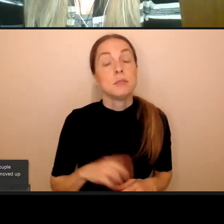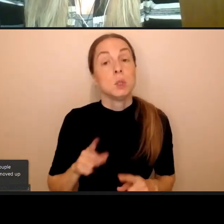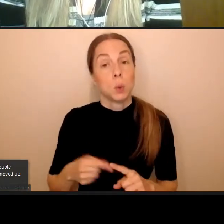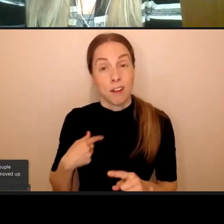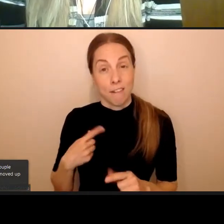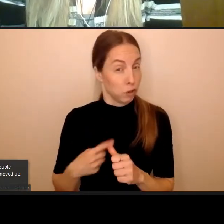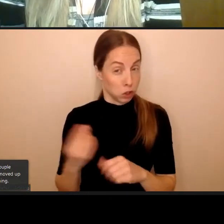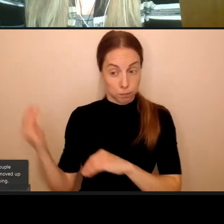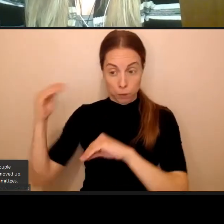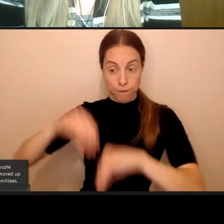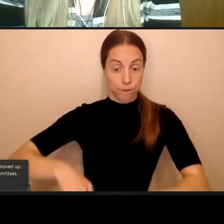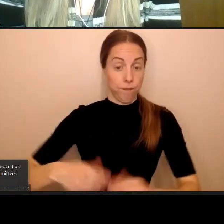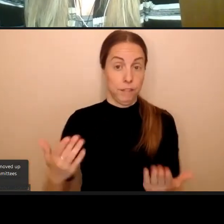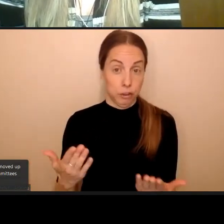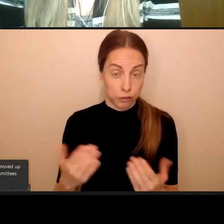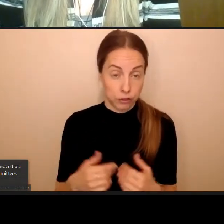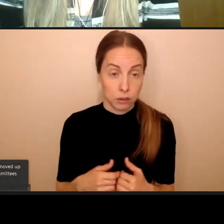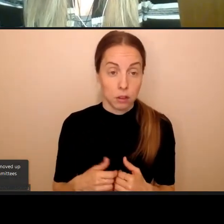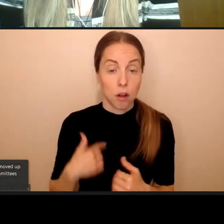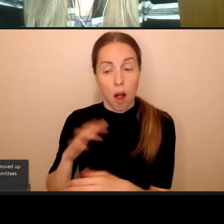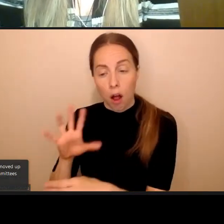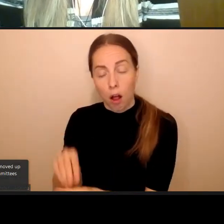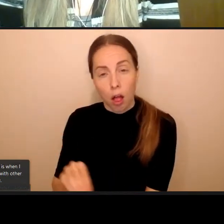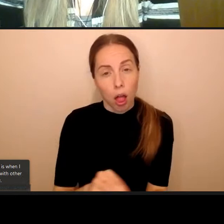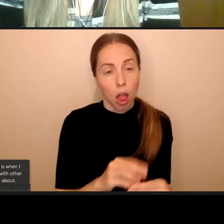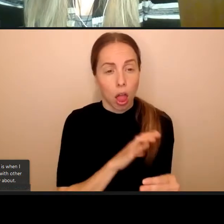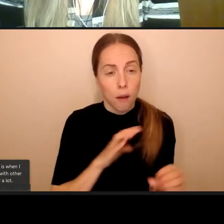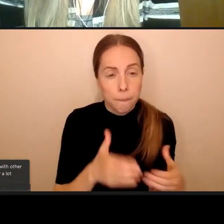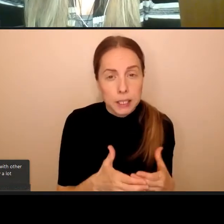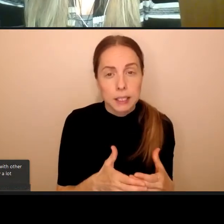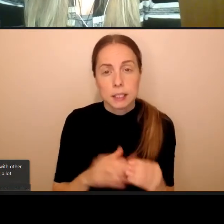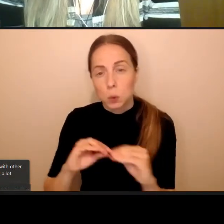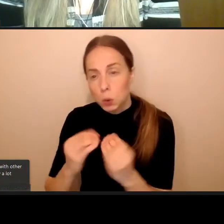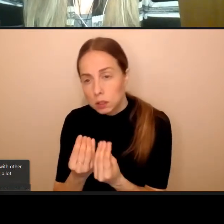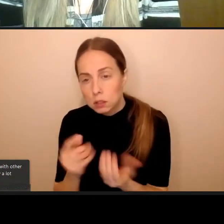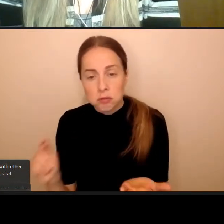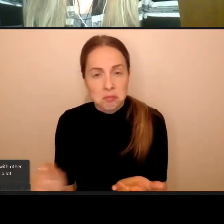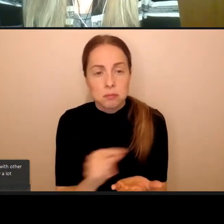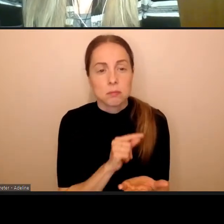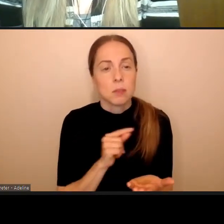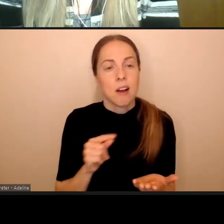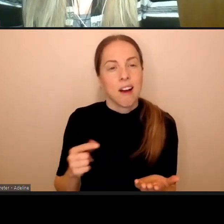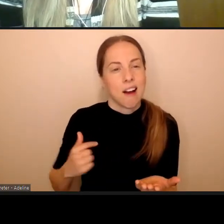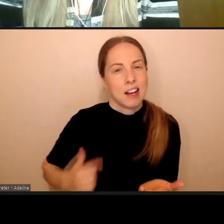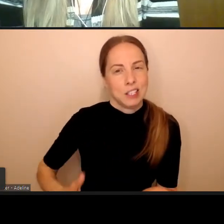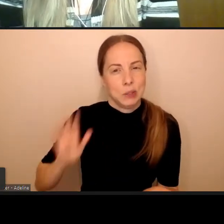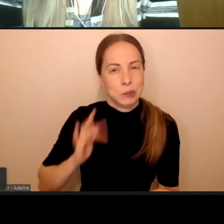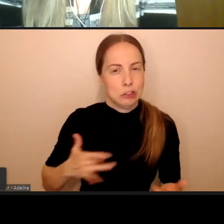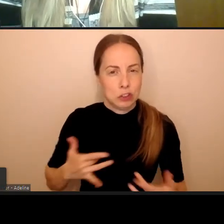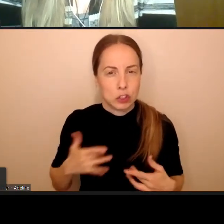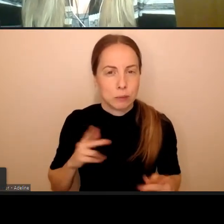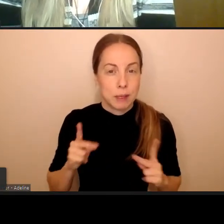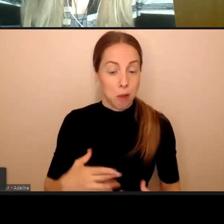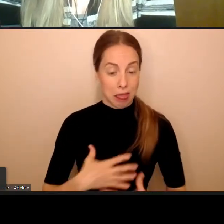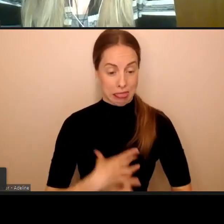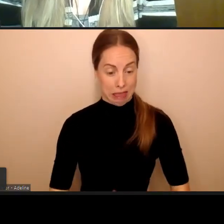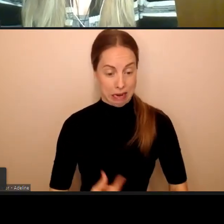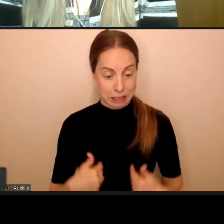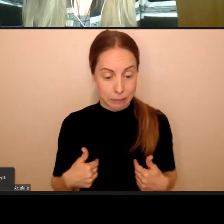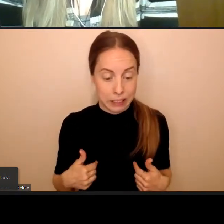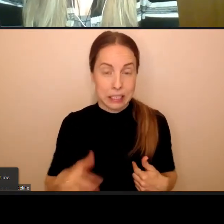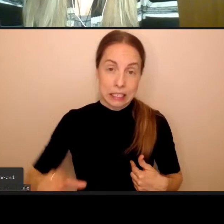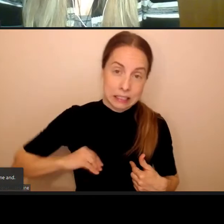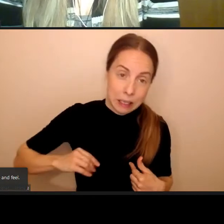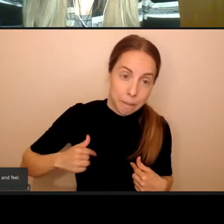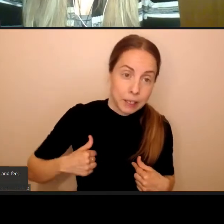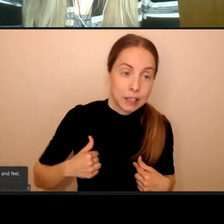with other committees and I used to worry a lot about having people like me and having people accept me and